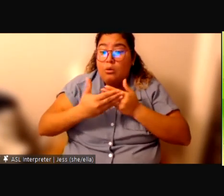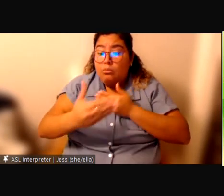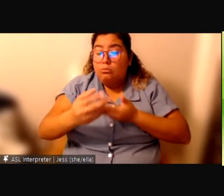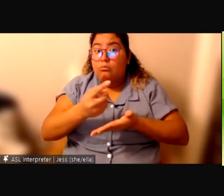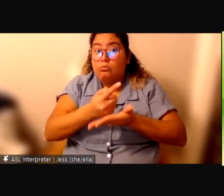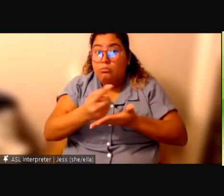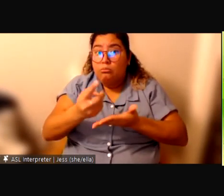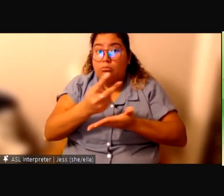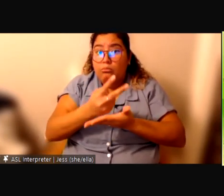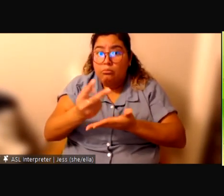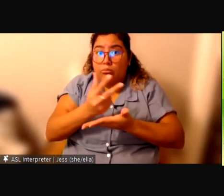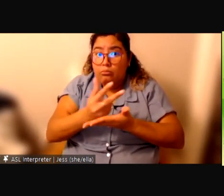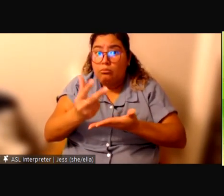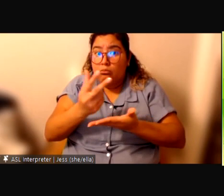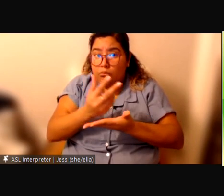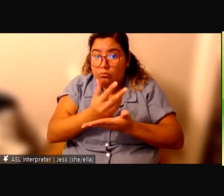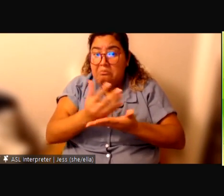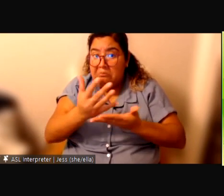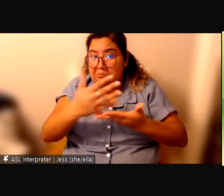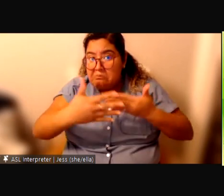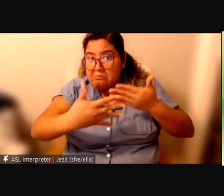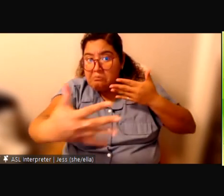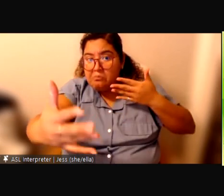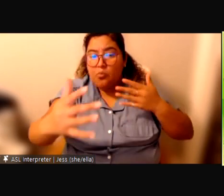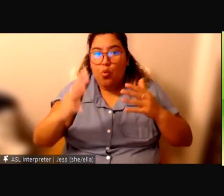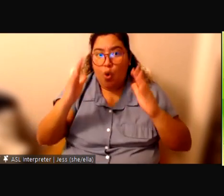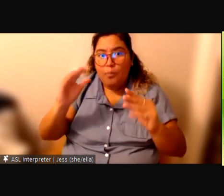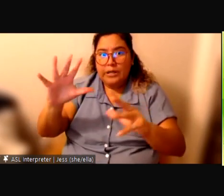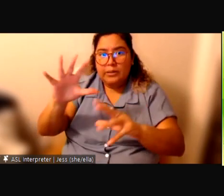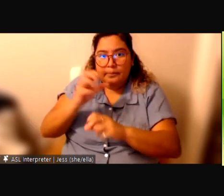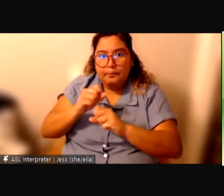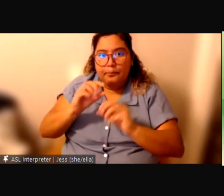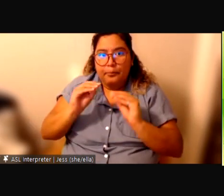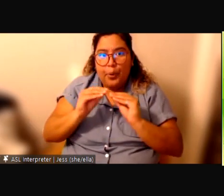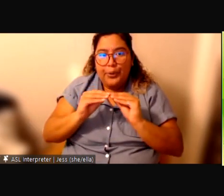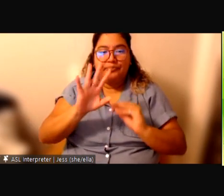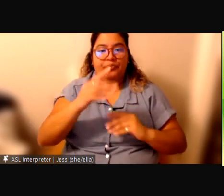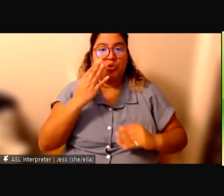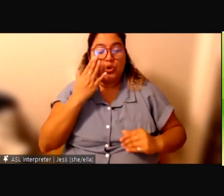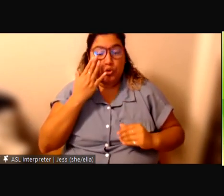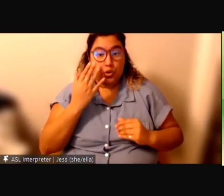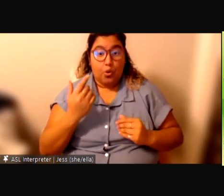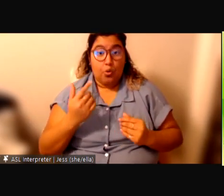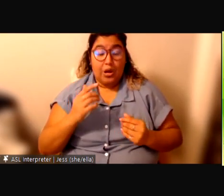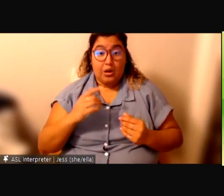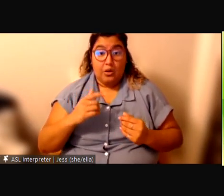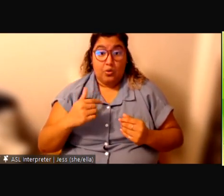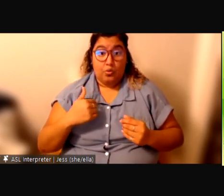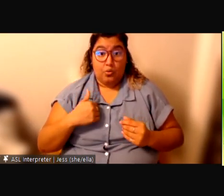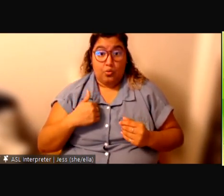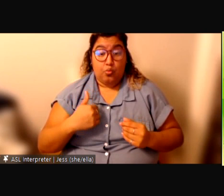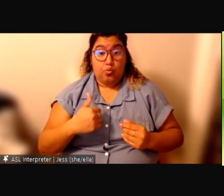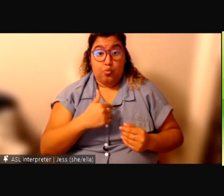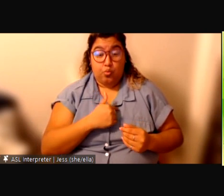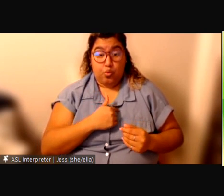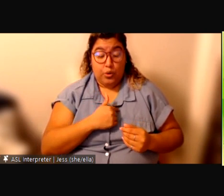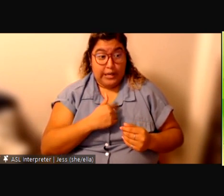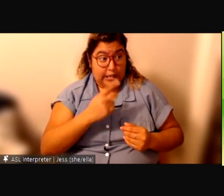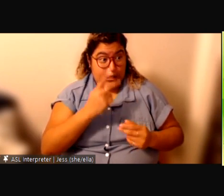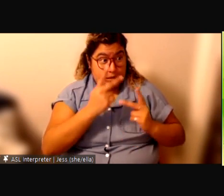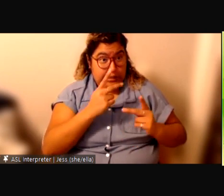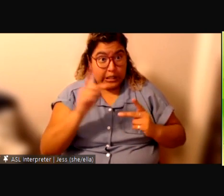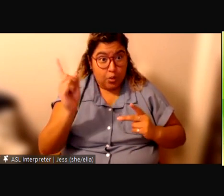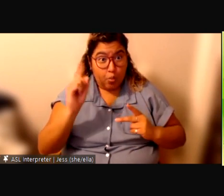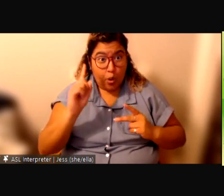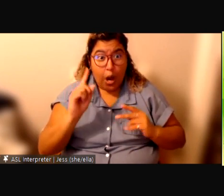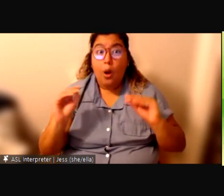coming months. And so we are prioritizing that vaccine to the places where we are seeing the largest